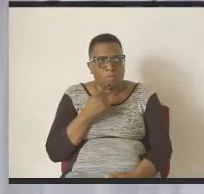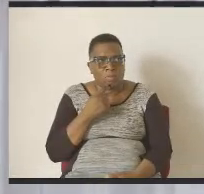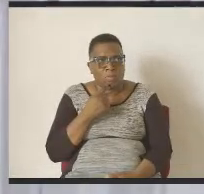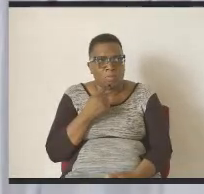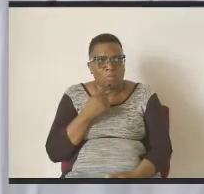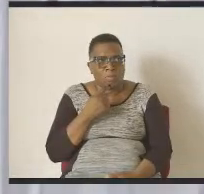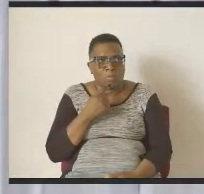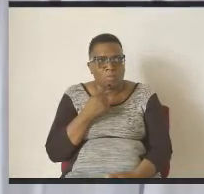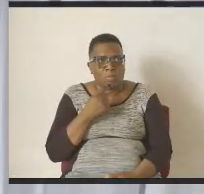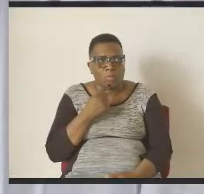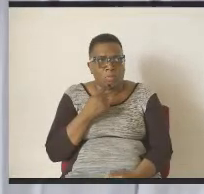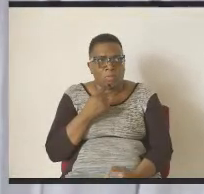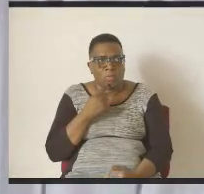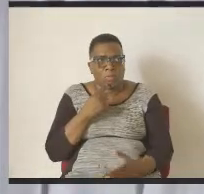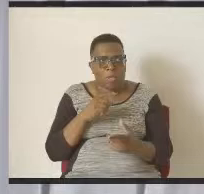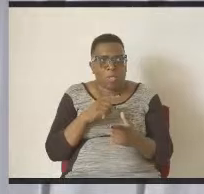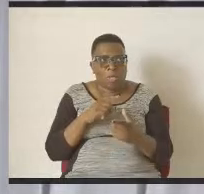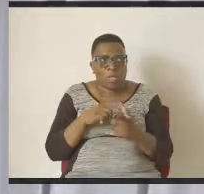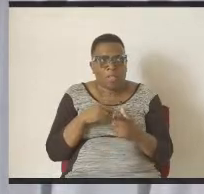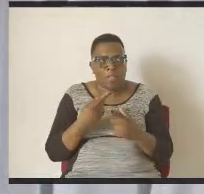He came to them,